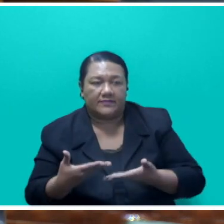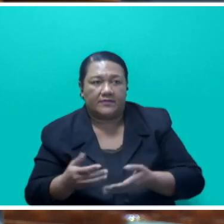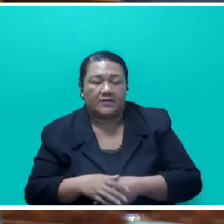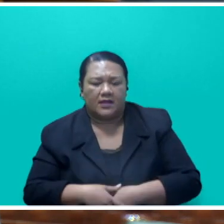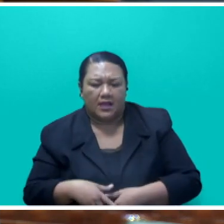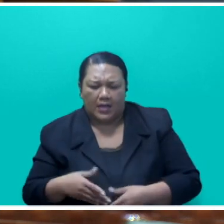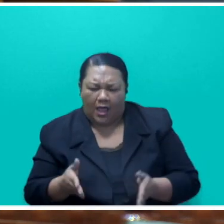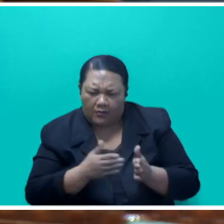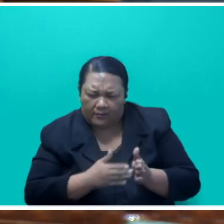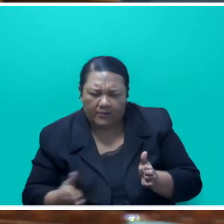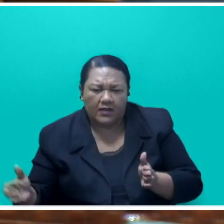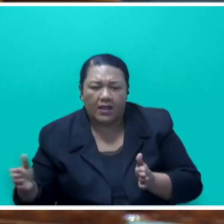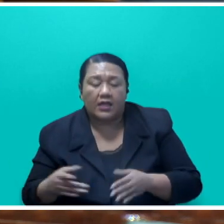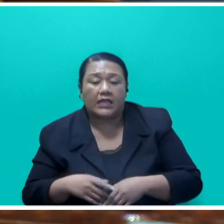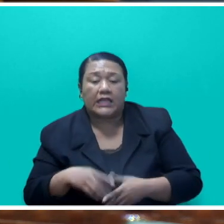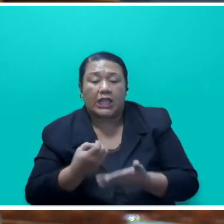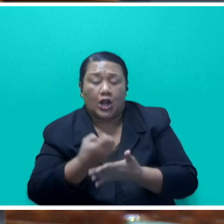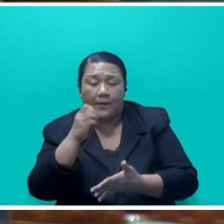privilege of a father.